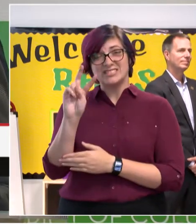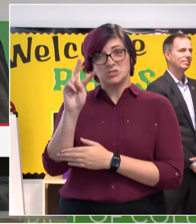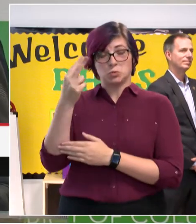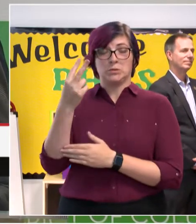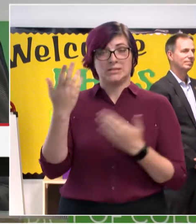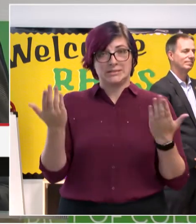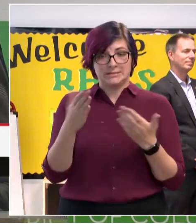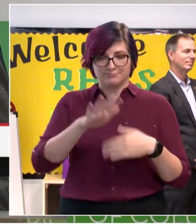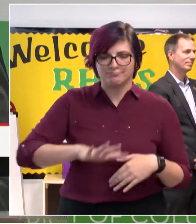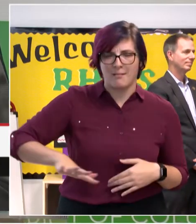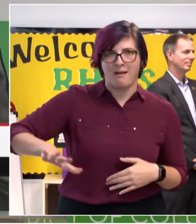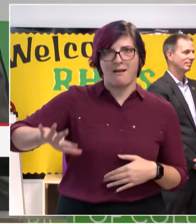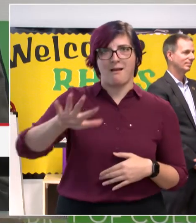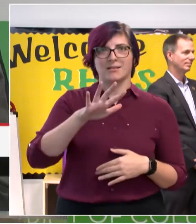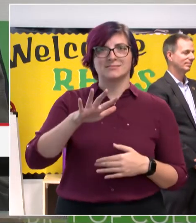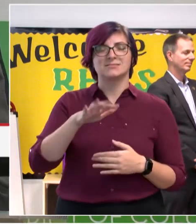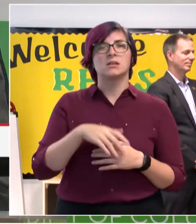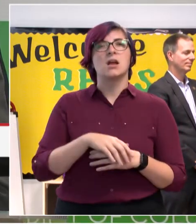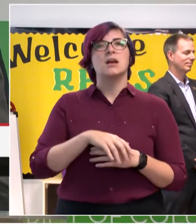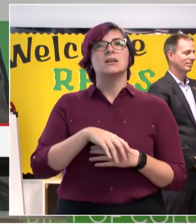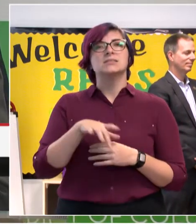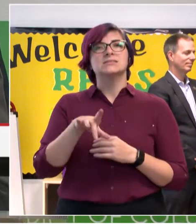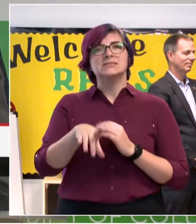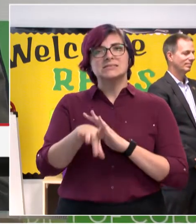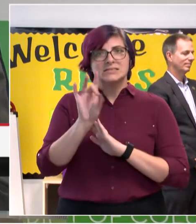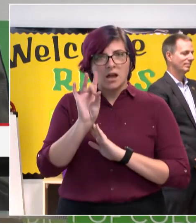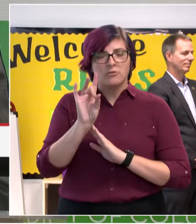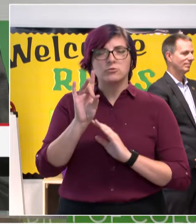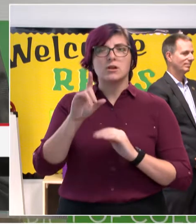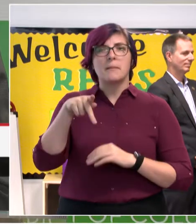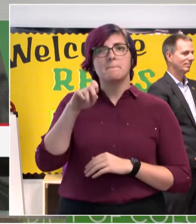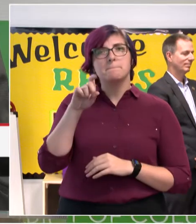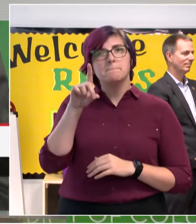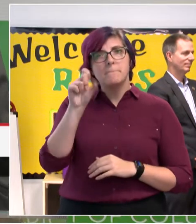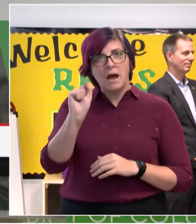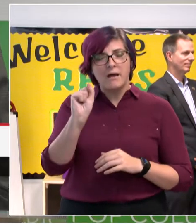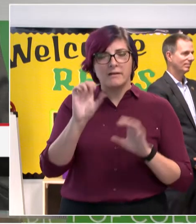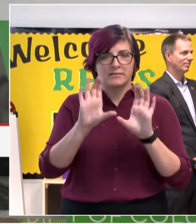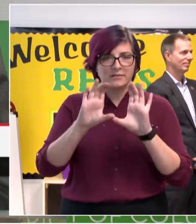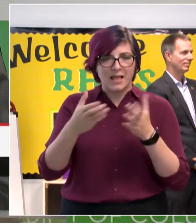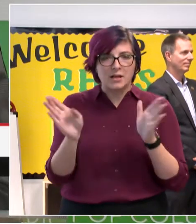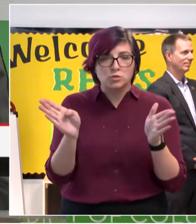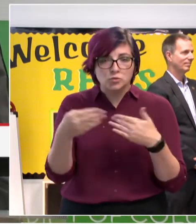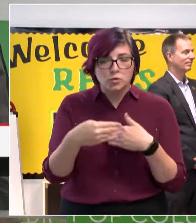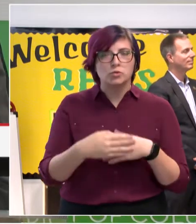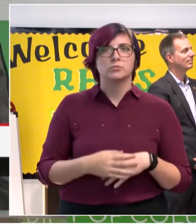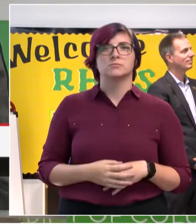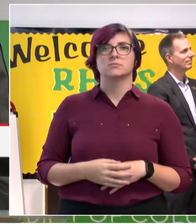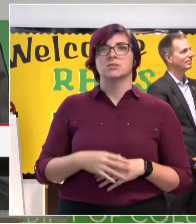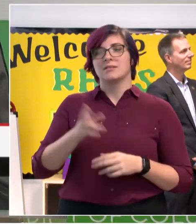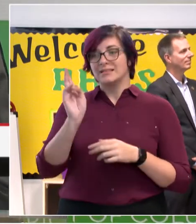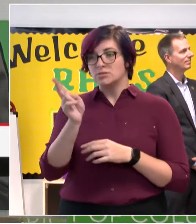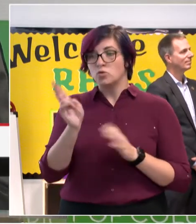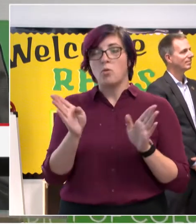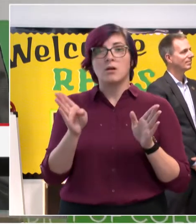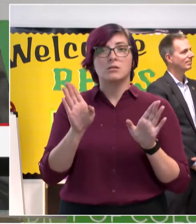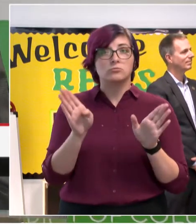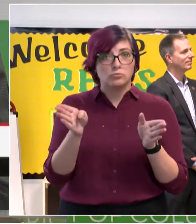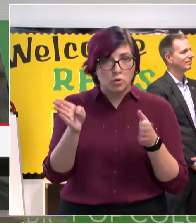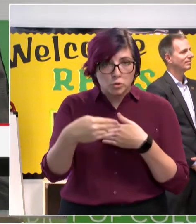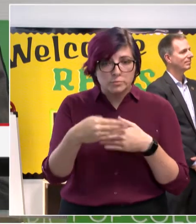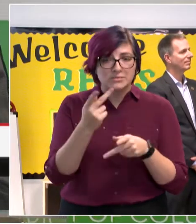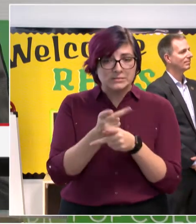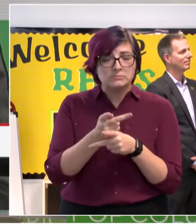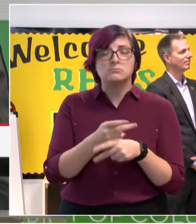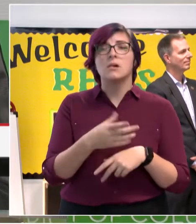Pod classrooms, restoration of historic classrooms, and more windows. Our sustainability efforts